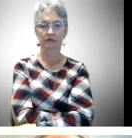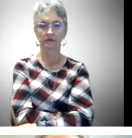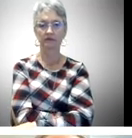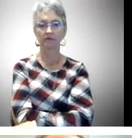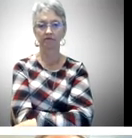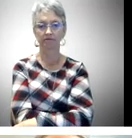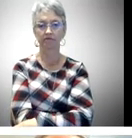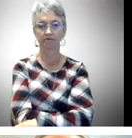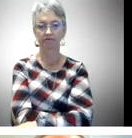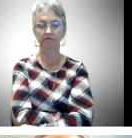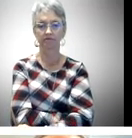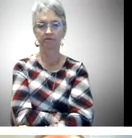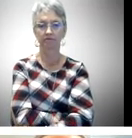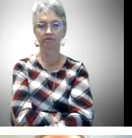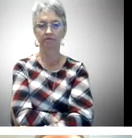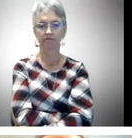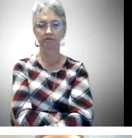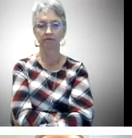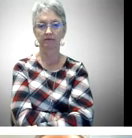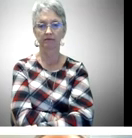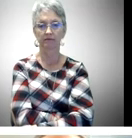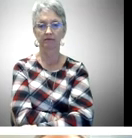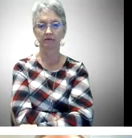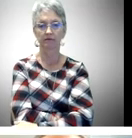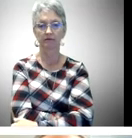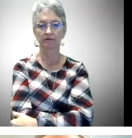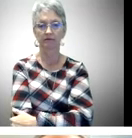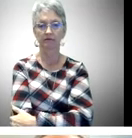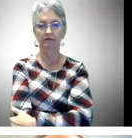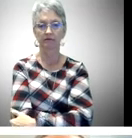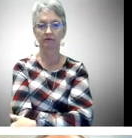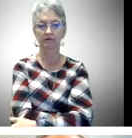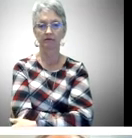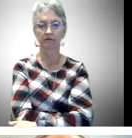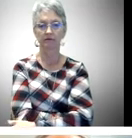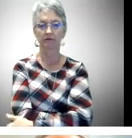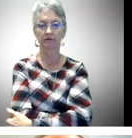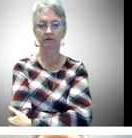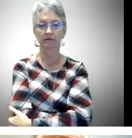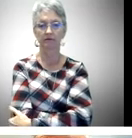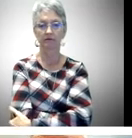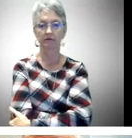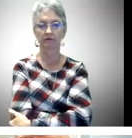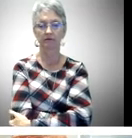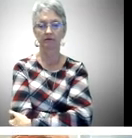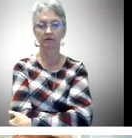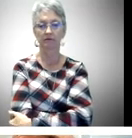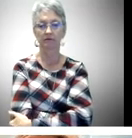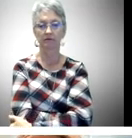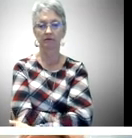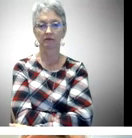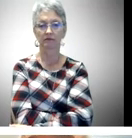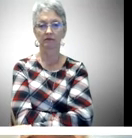working. So it's giving voice to people that are under a guardianship. But to be honest with you, because my practice is